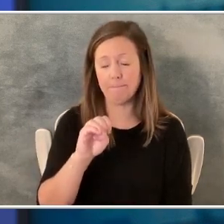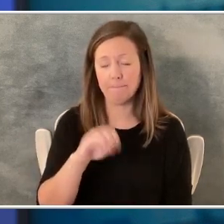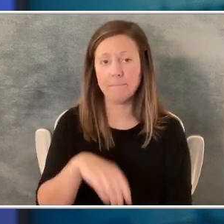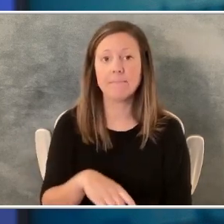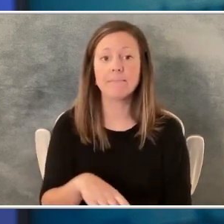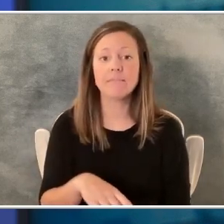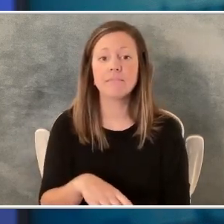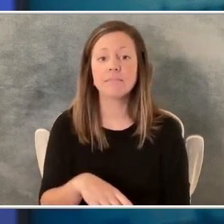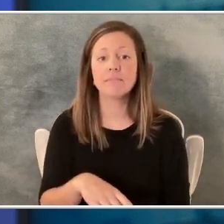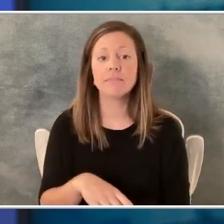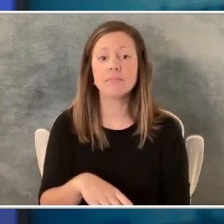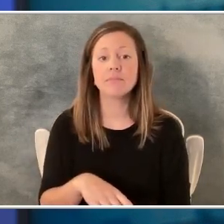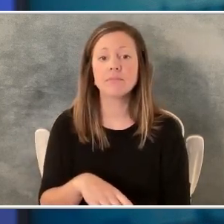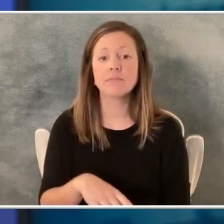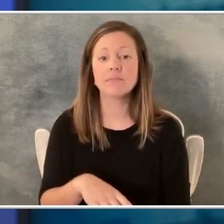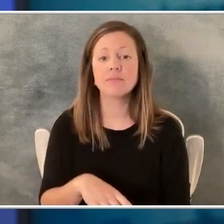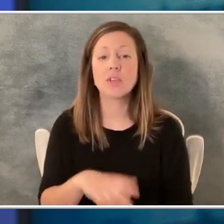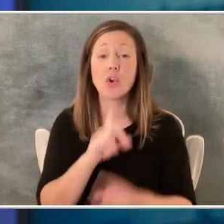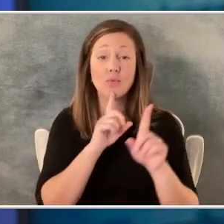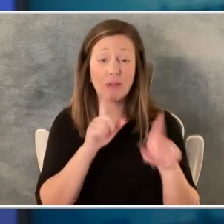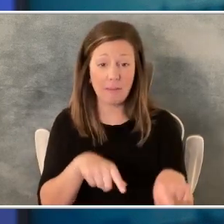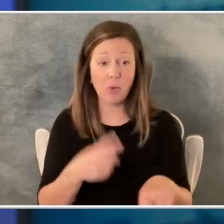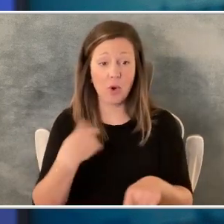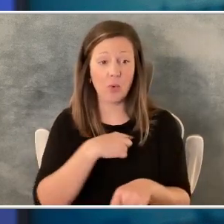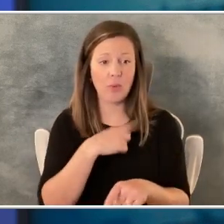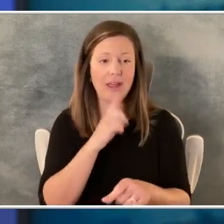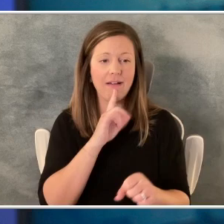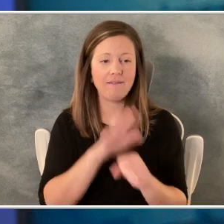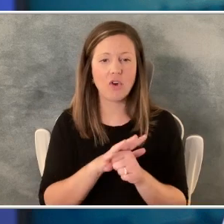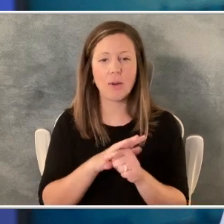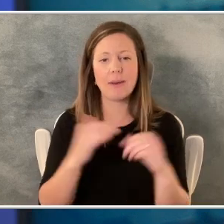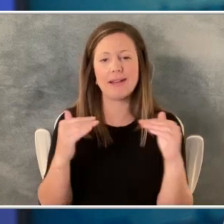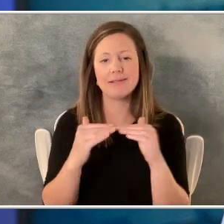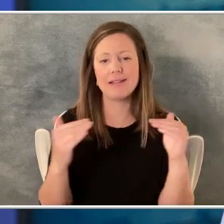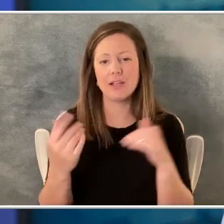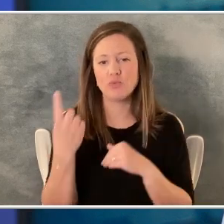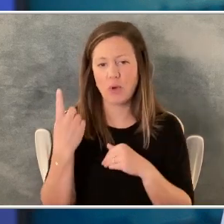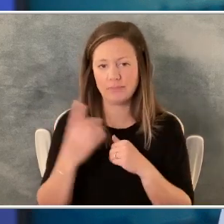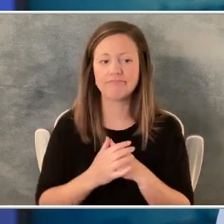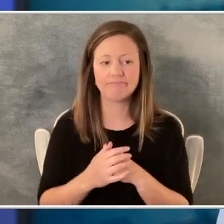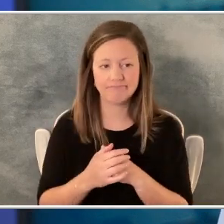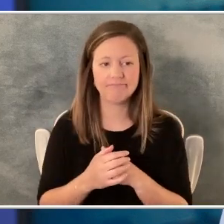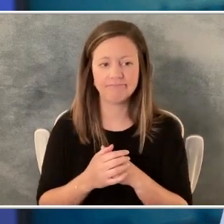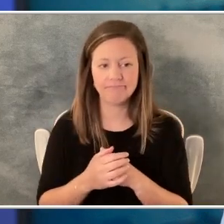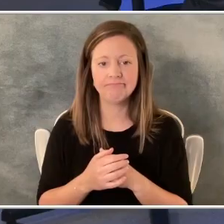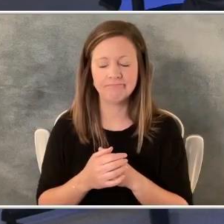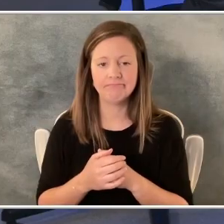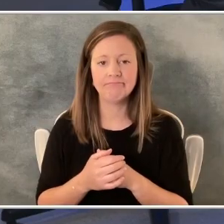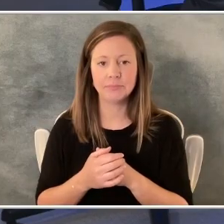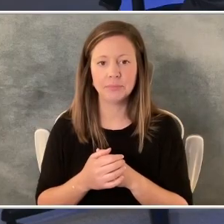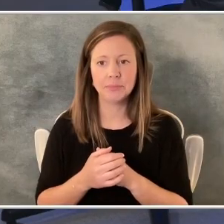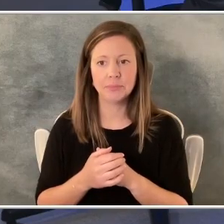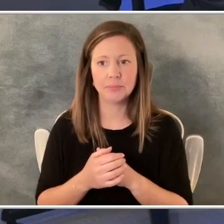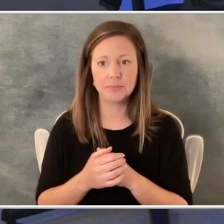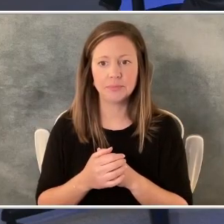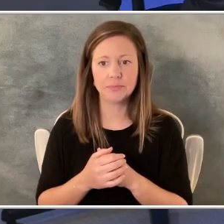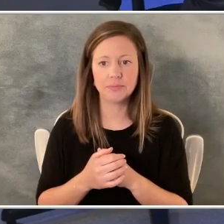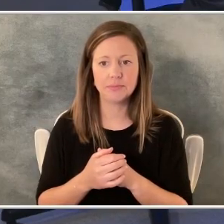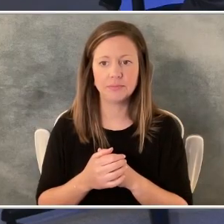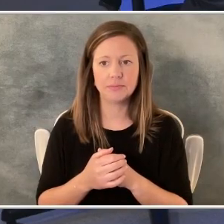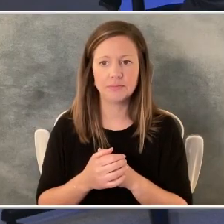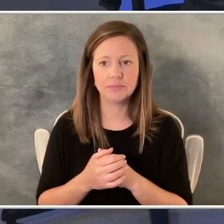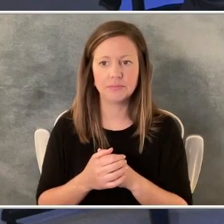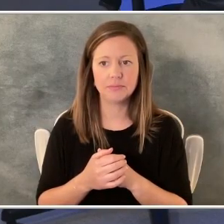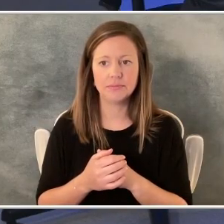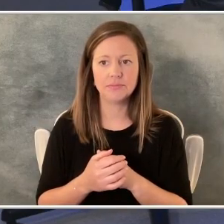pathology report confirmed that this was a stage 1 lung cancer. So is it we talk about cancers and